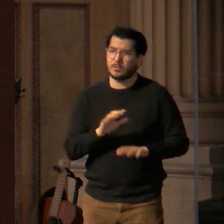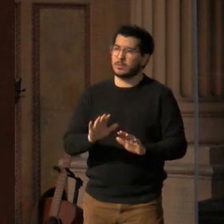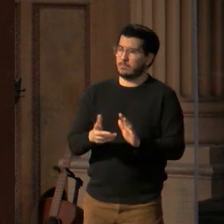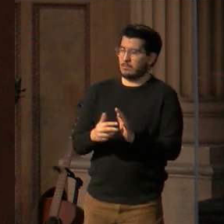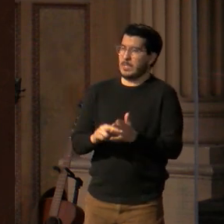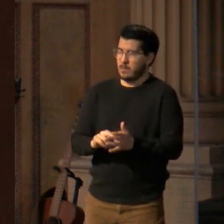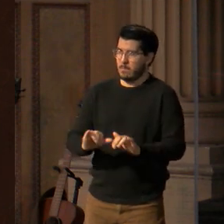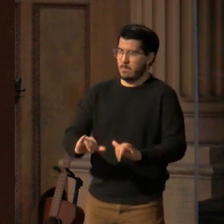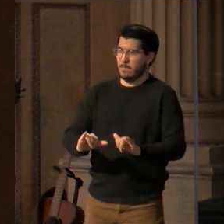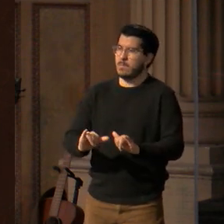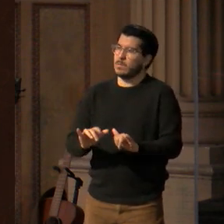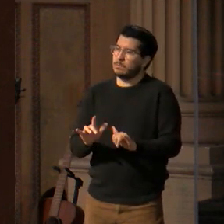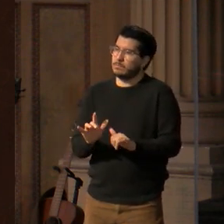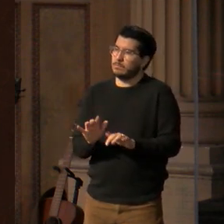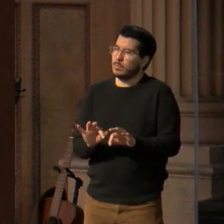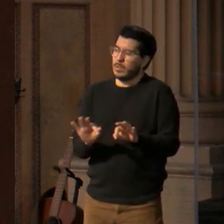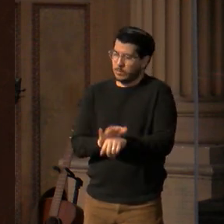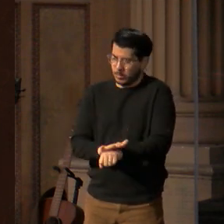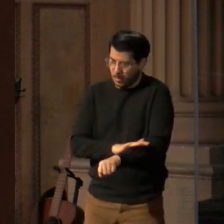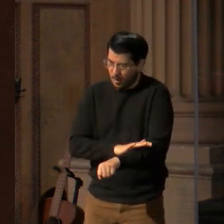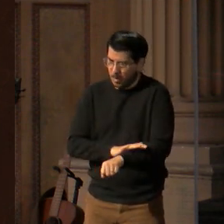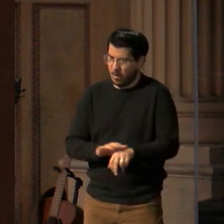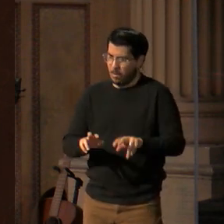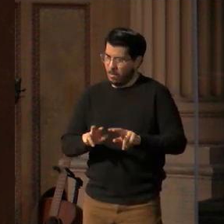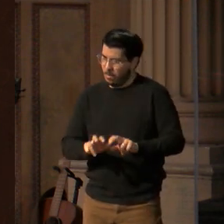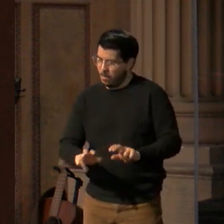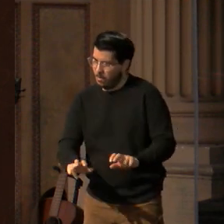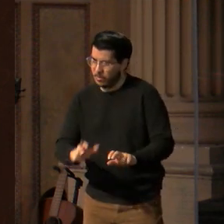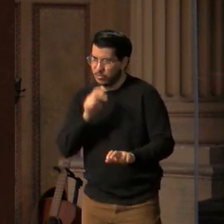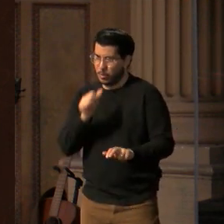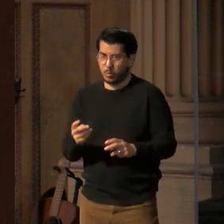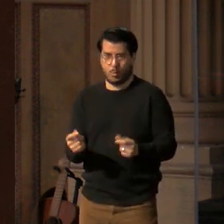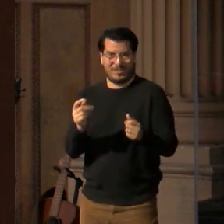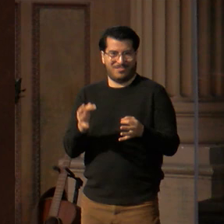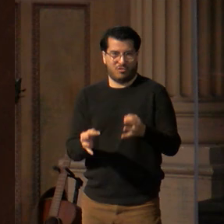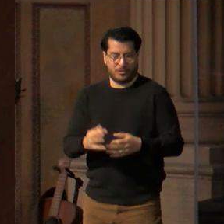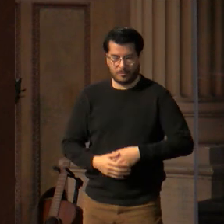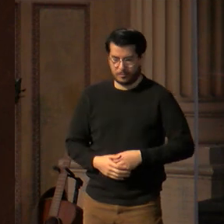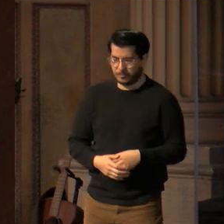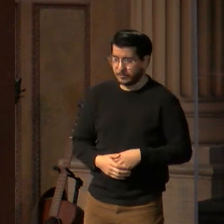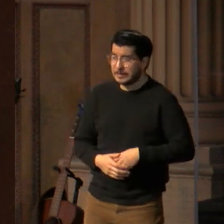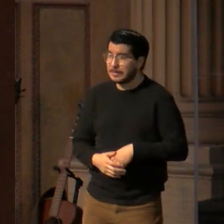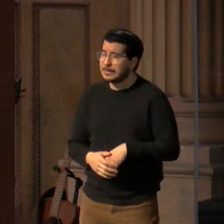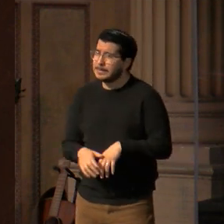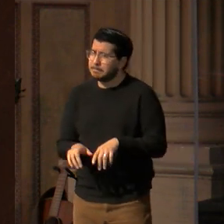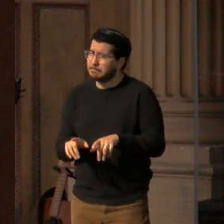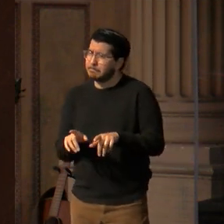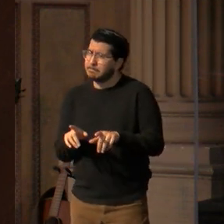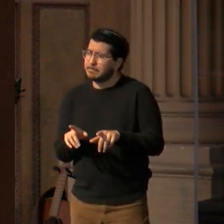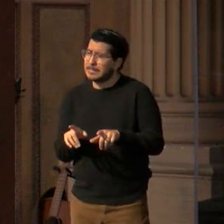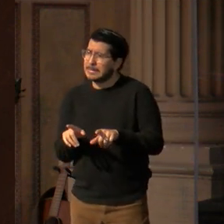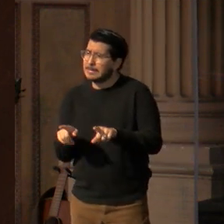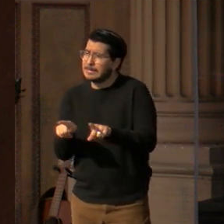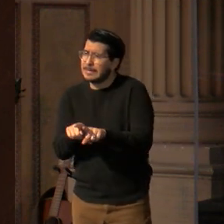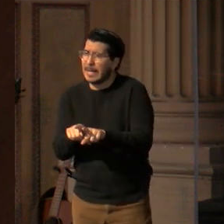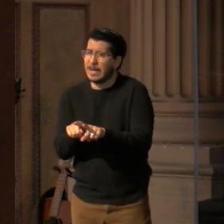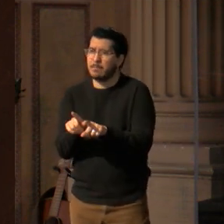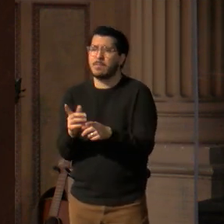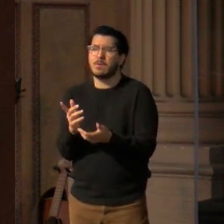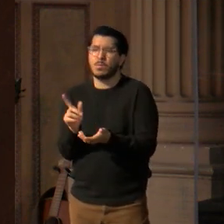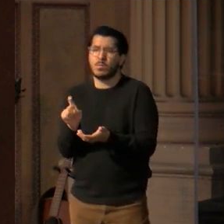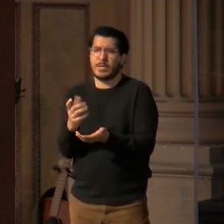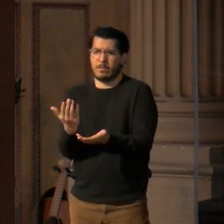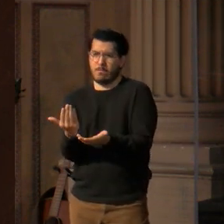us. It also means that we don't judge them without the same level of proof that we would want if we were accused.